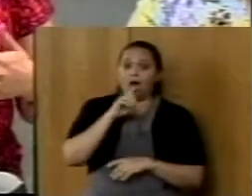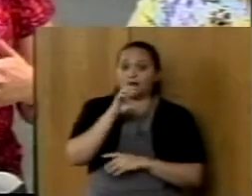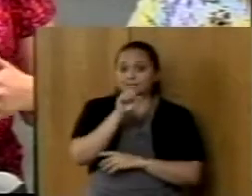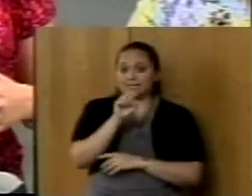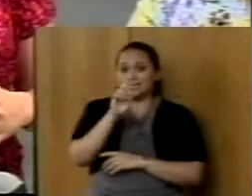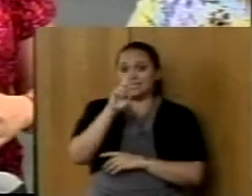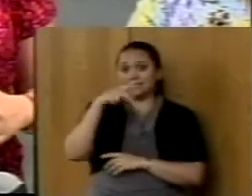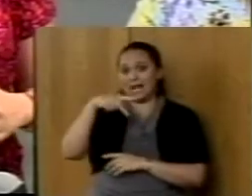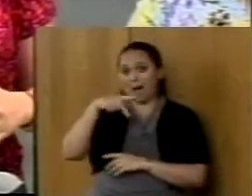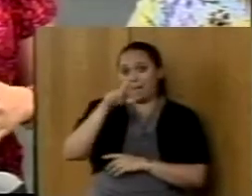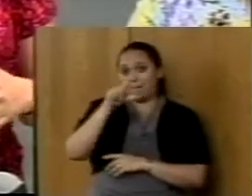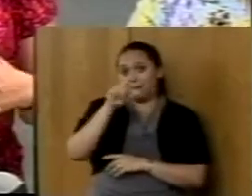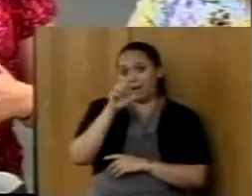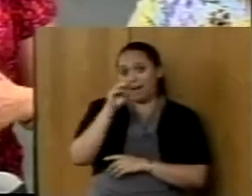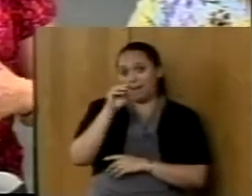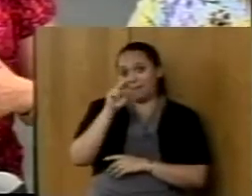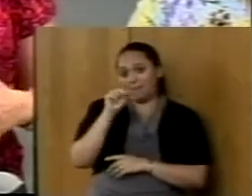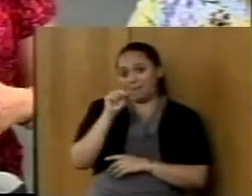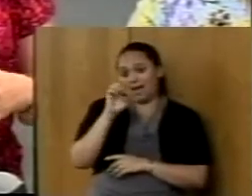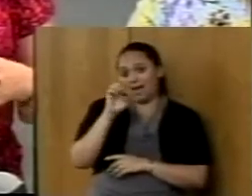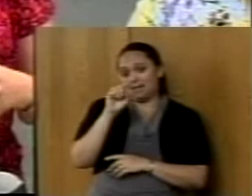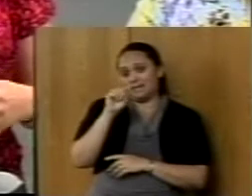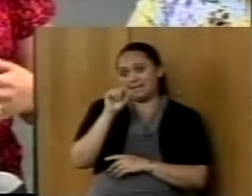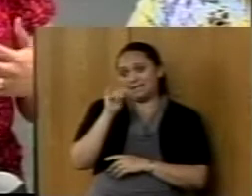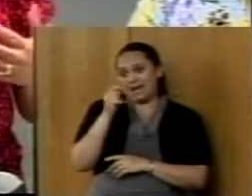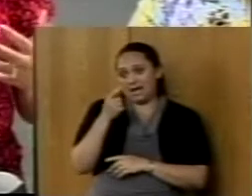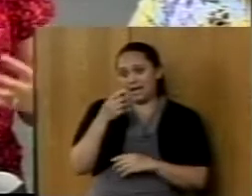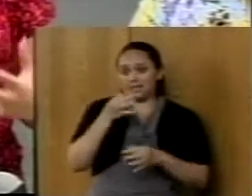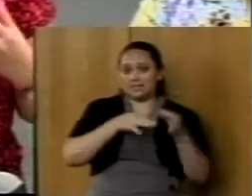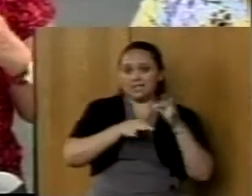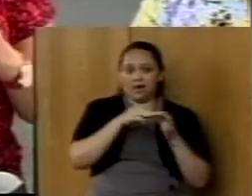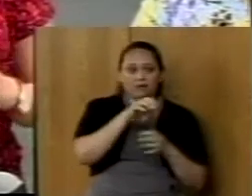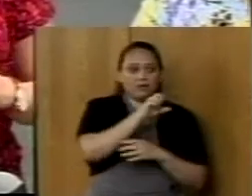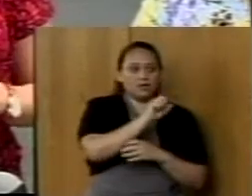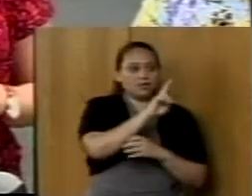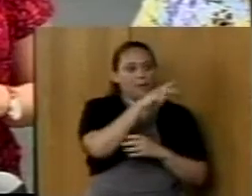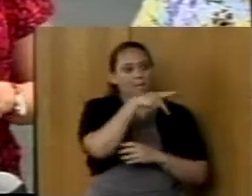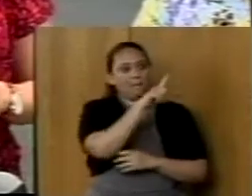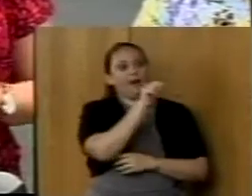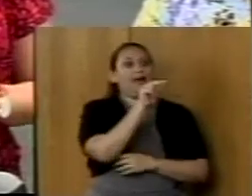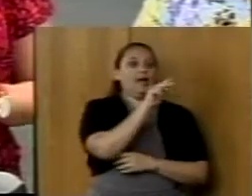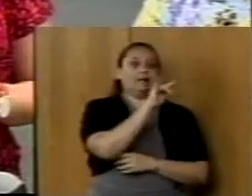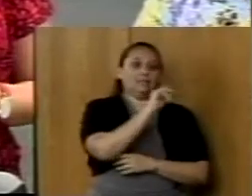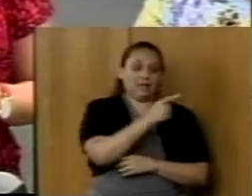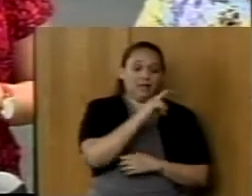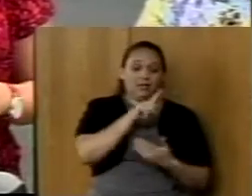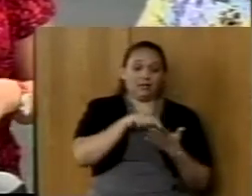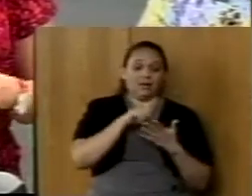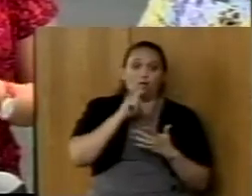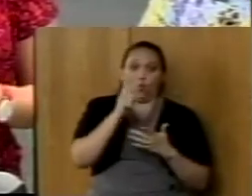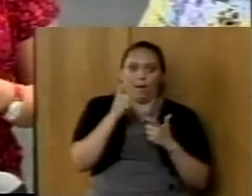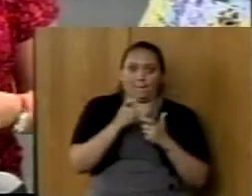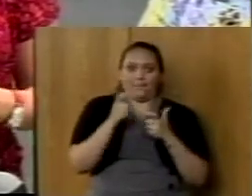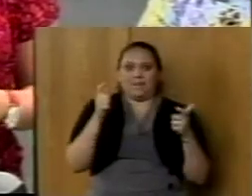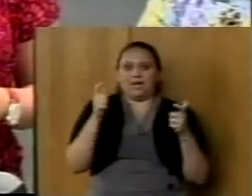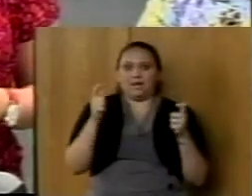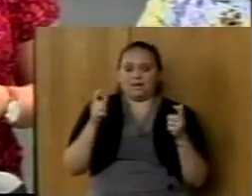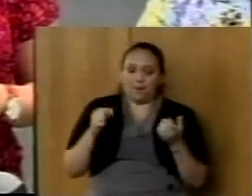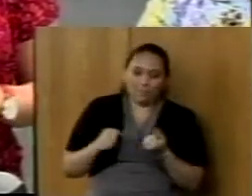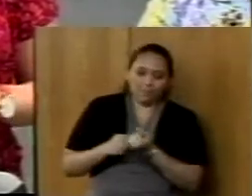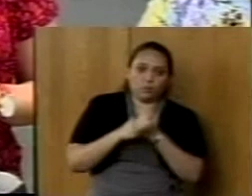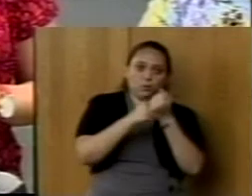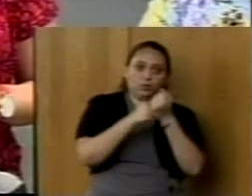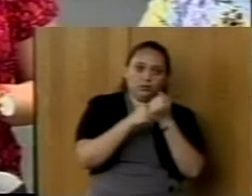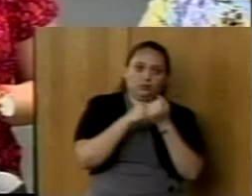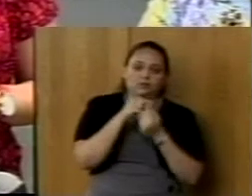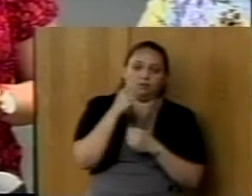supplementing instead of supplanting, and this is one big boost for BISD, and one of the